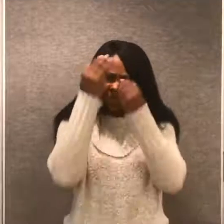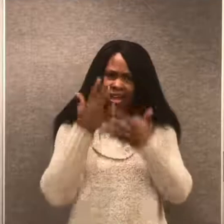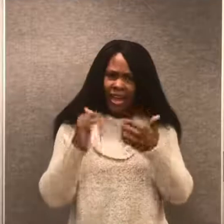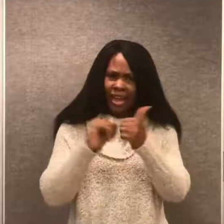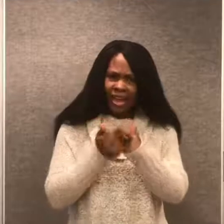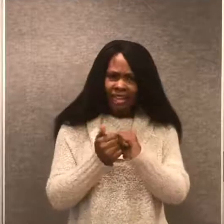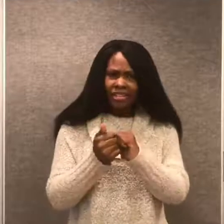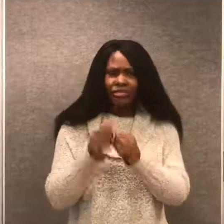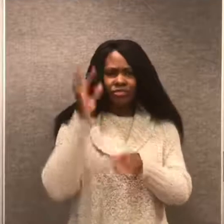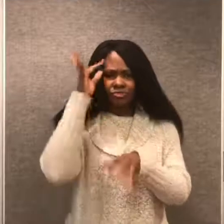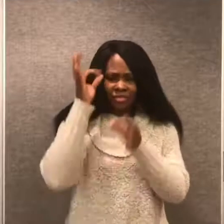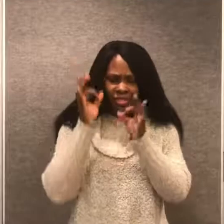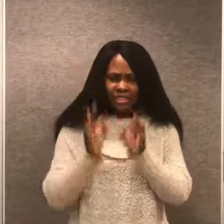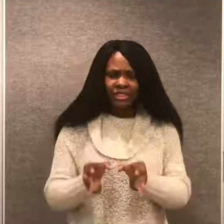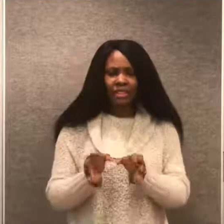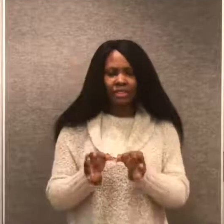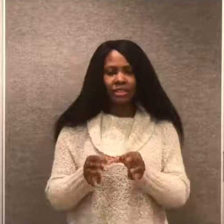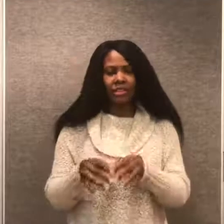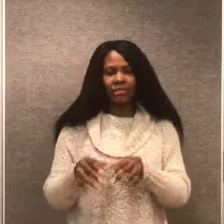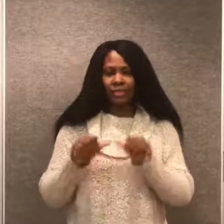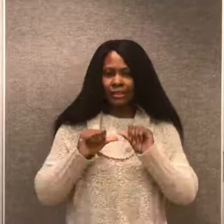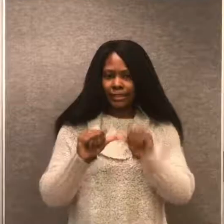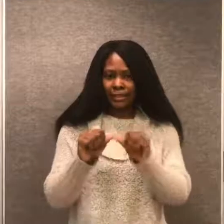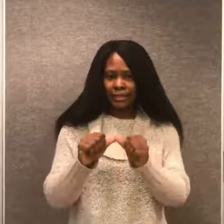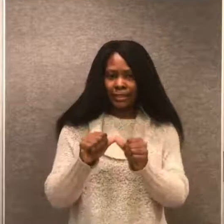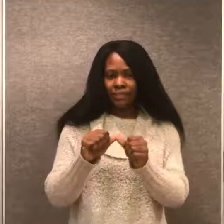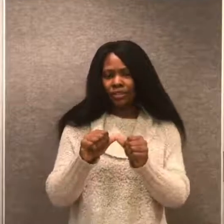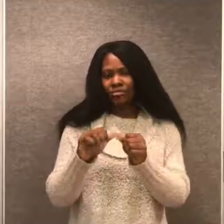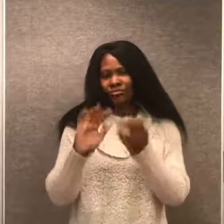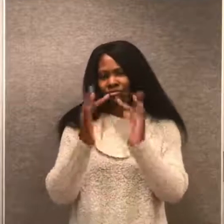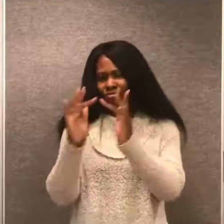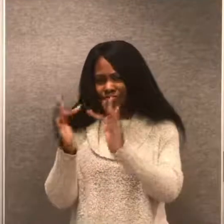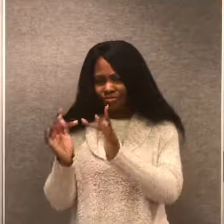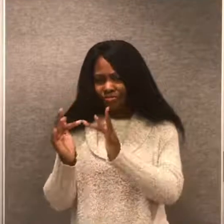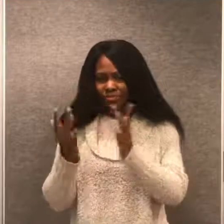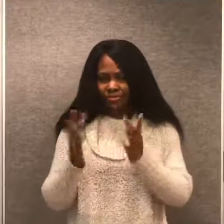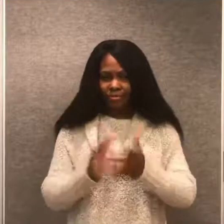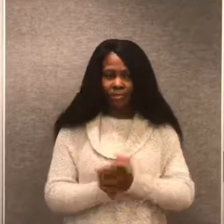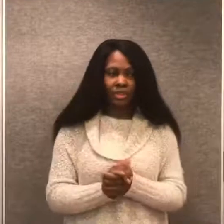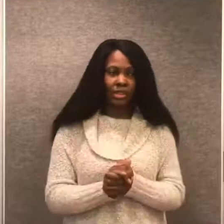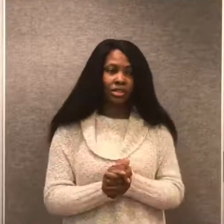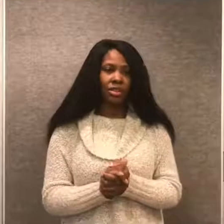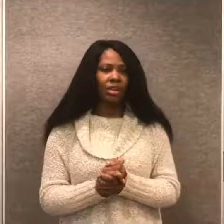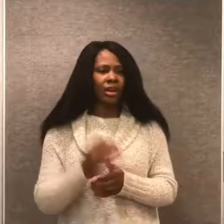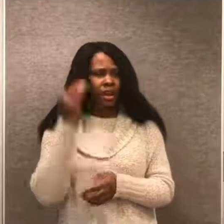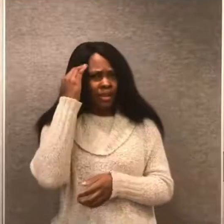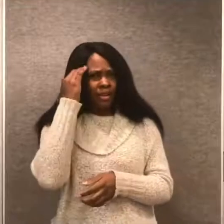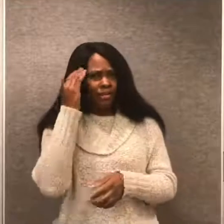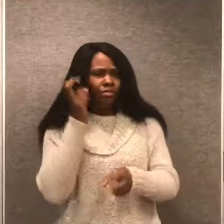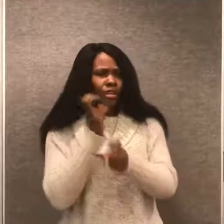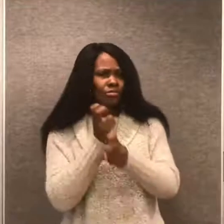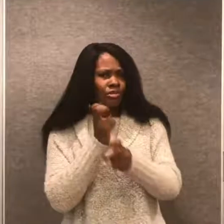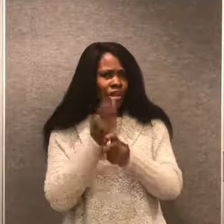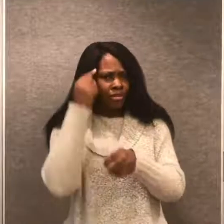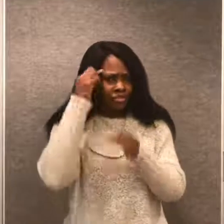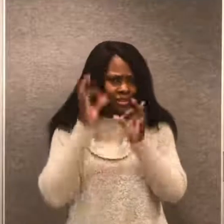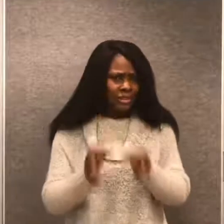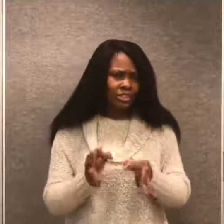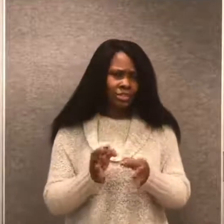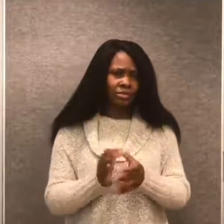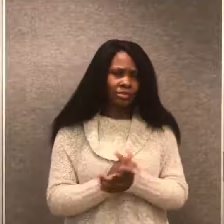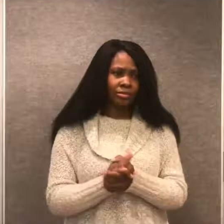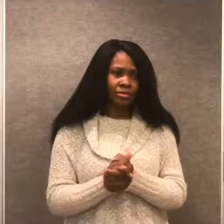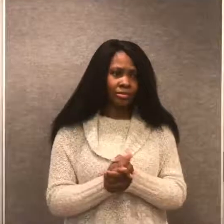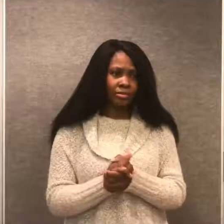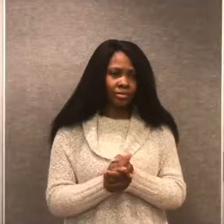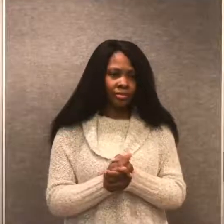through January 19, 2021? Well, Mayor, I would tell you it was definitely a tough decision. Our many superintendents, it's